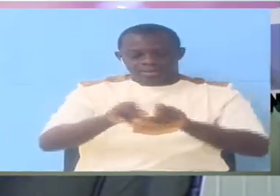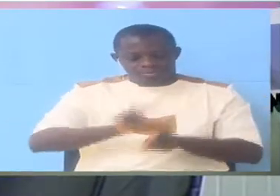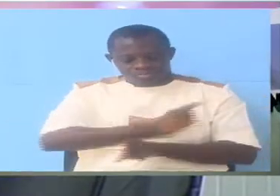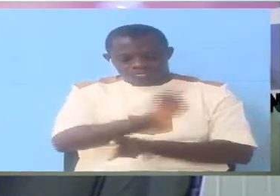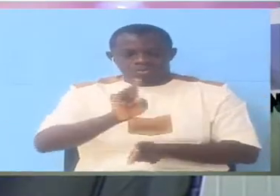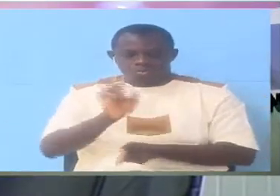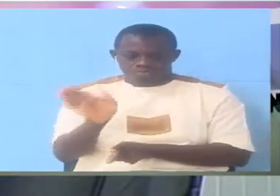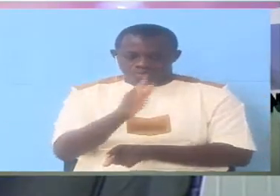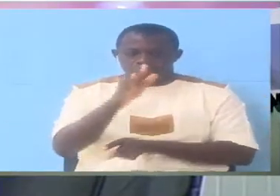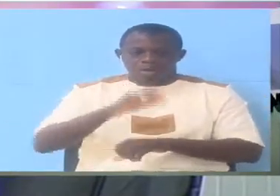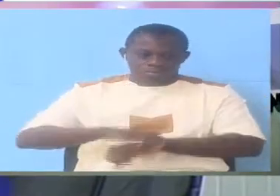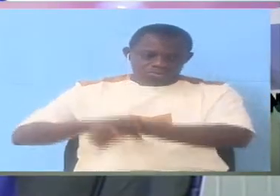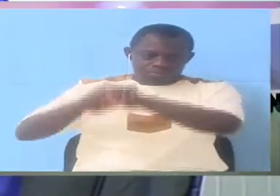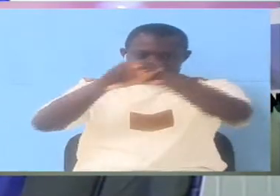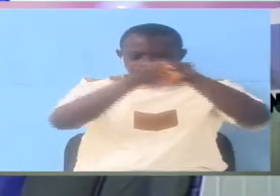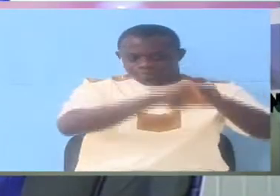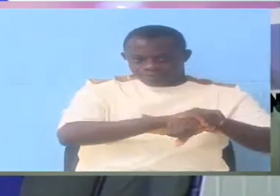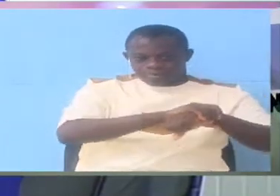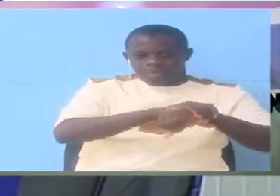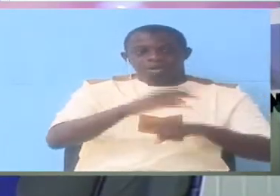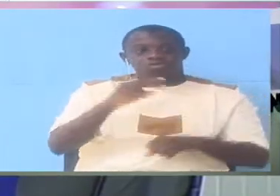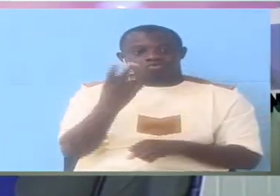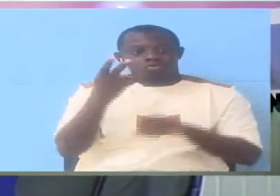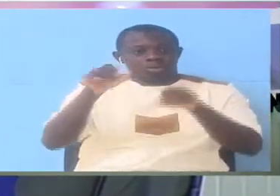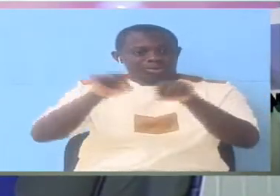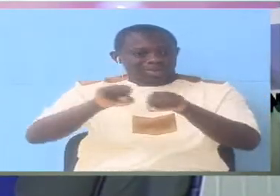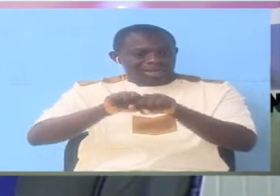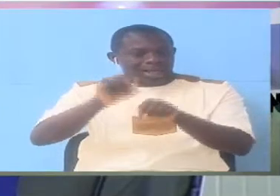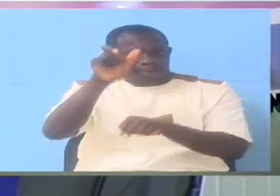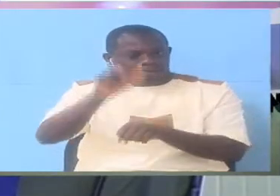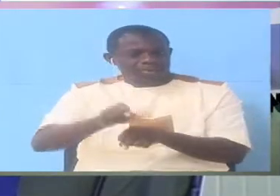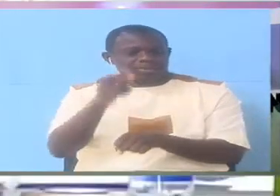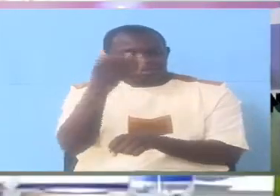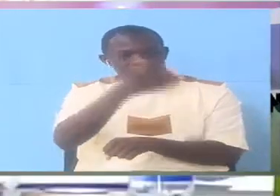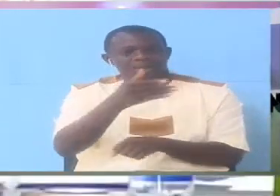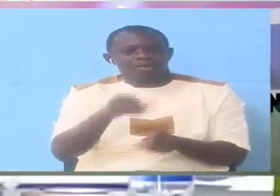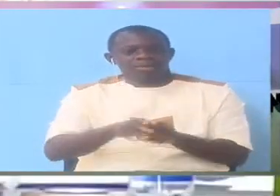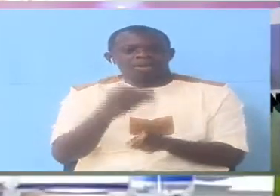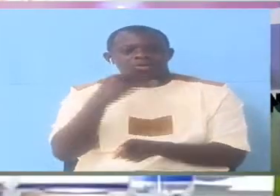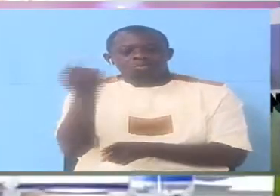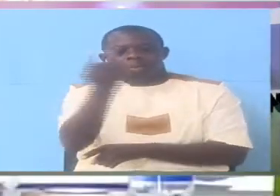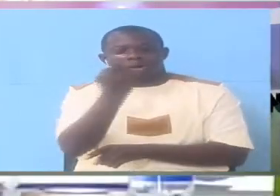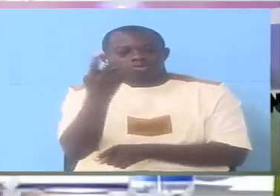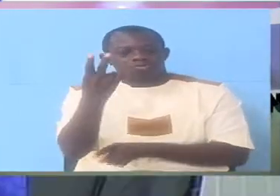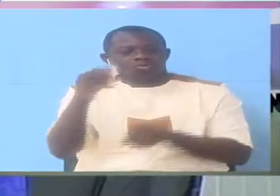there. They took them there. Yeah, about only the two Senegalese?